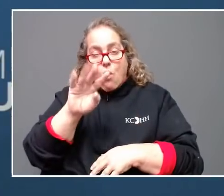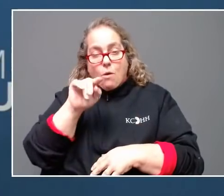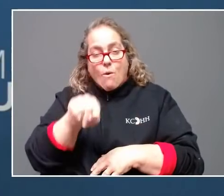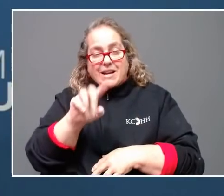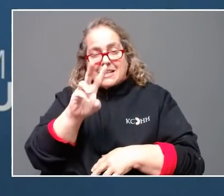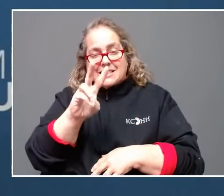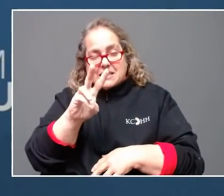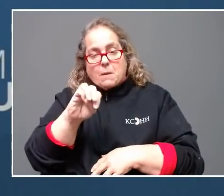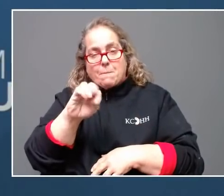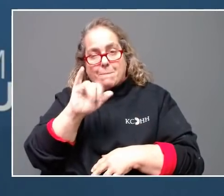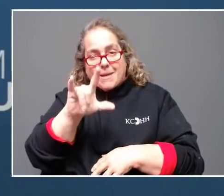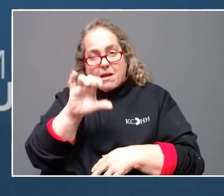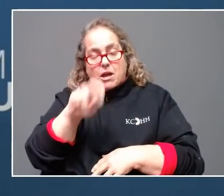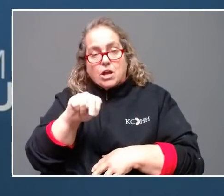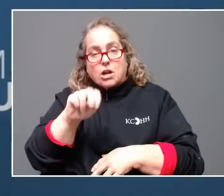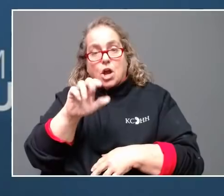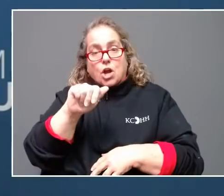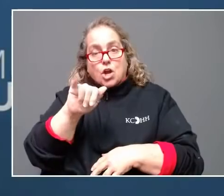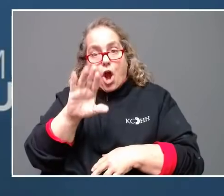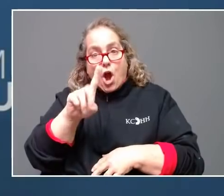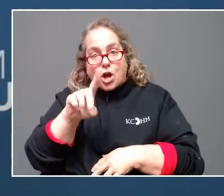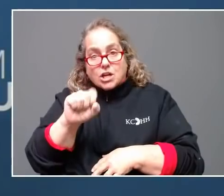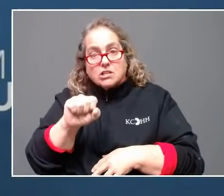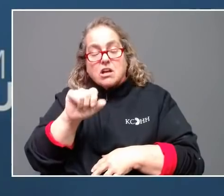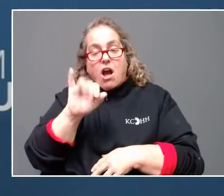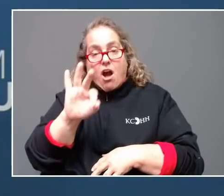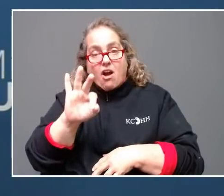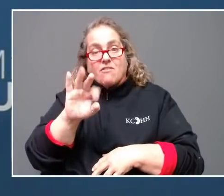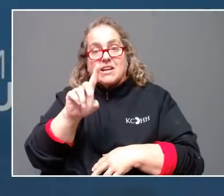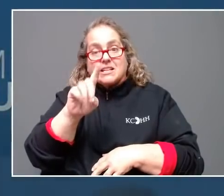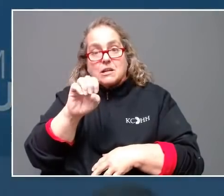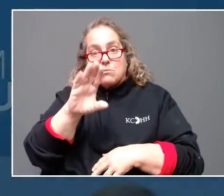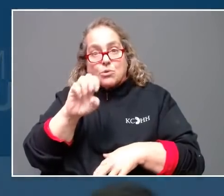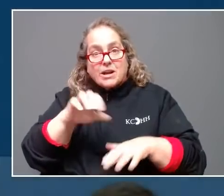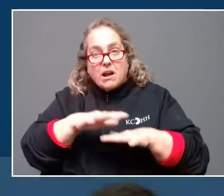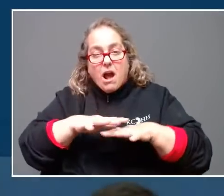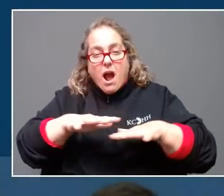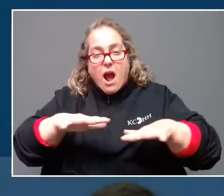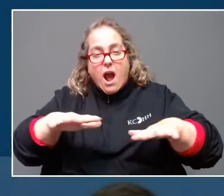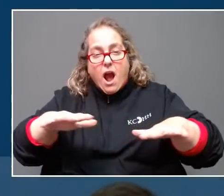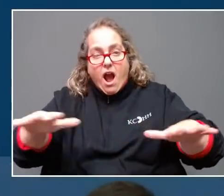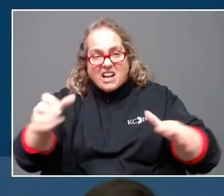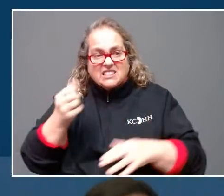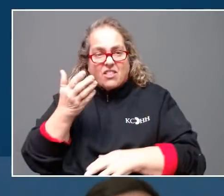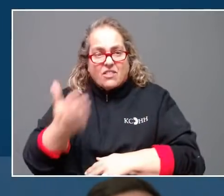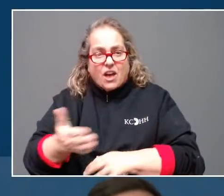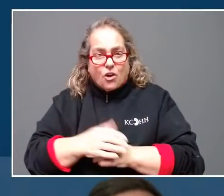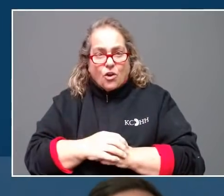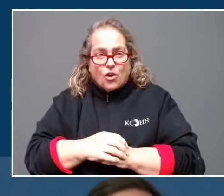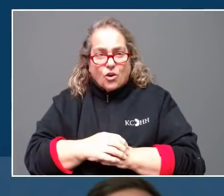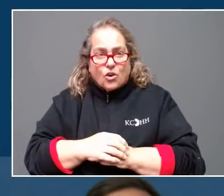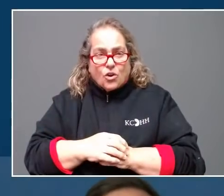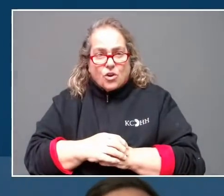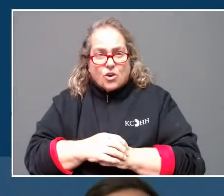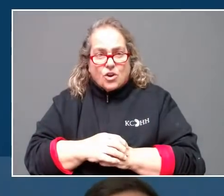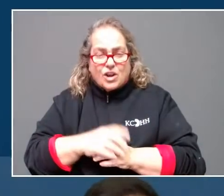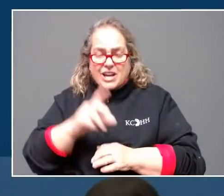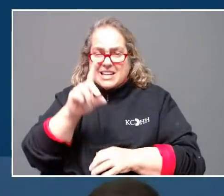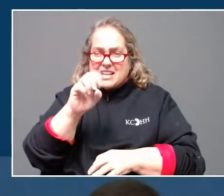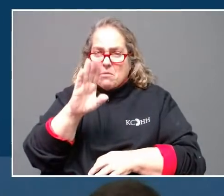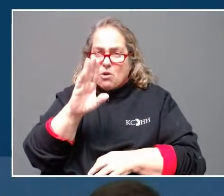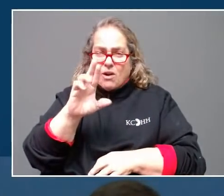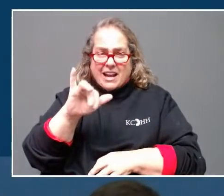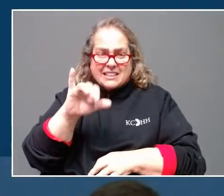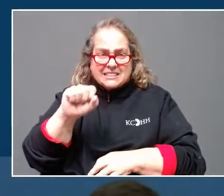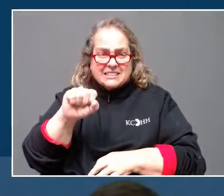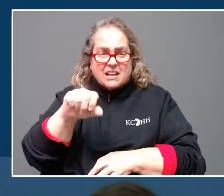cubic yards of debris exist. And that is like nothing that most of even them have